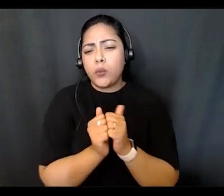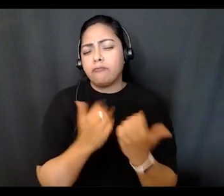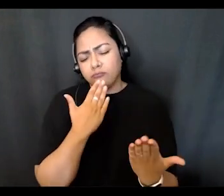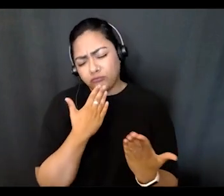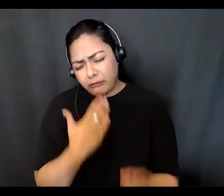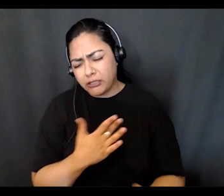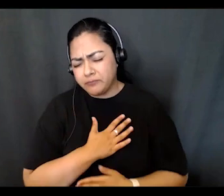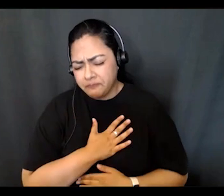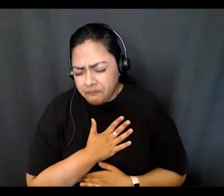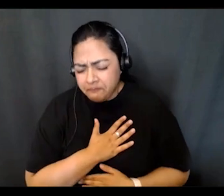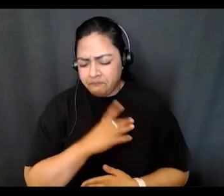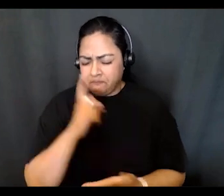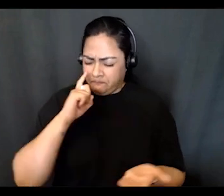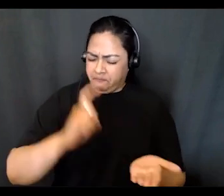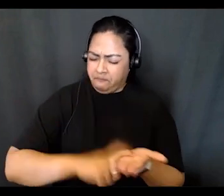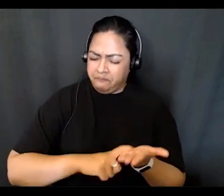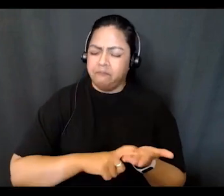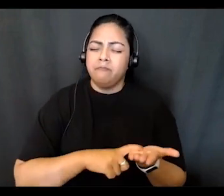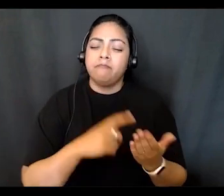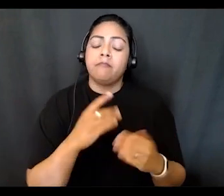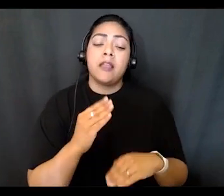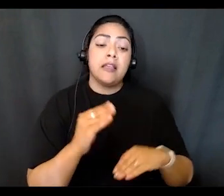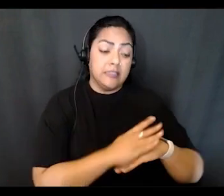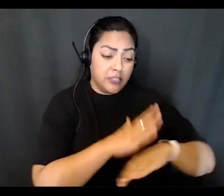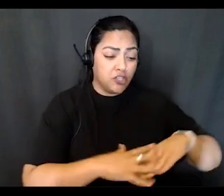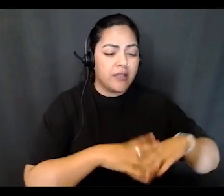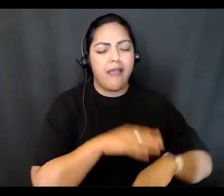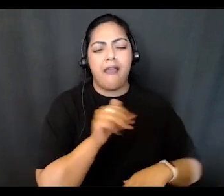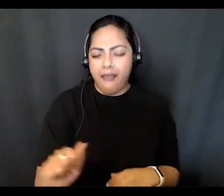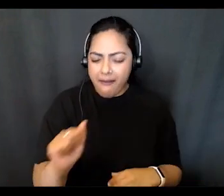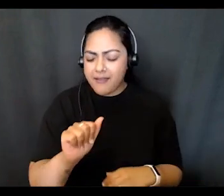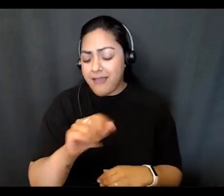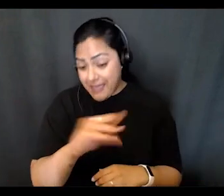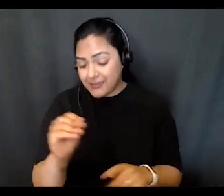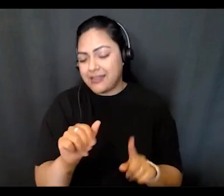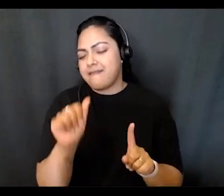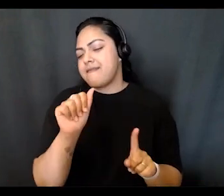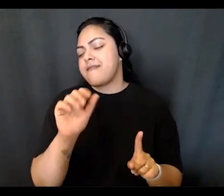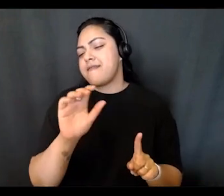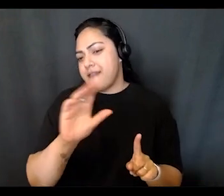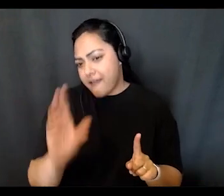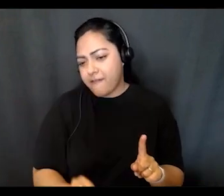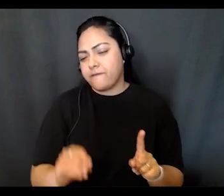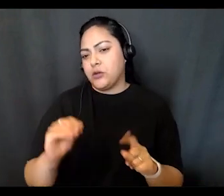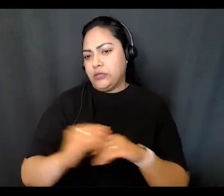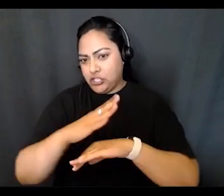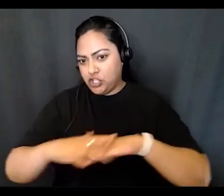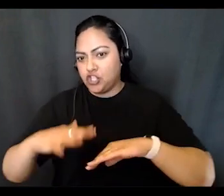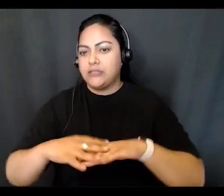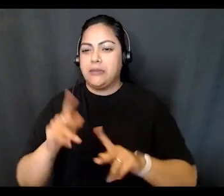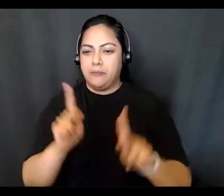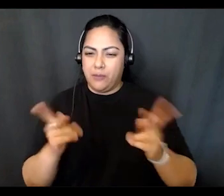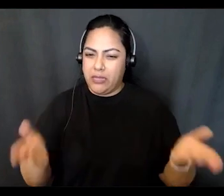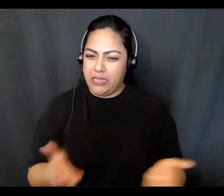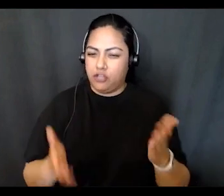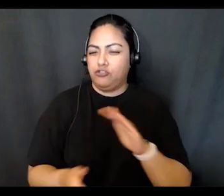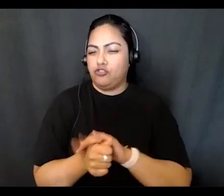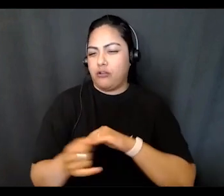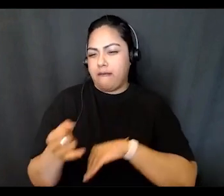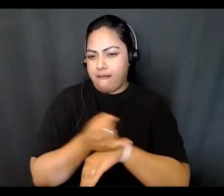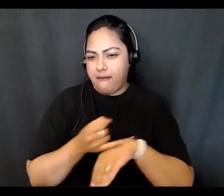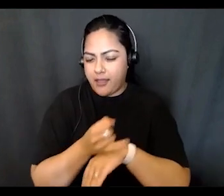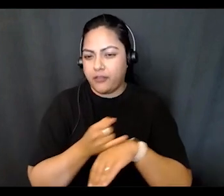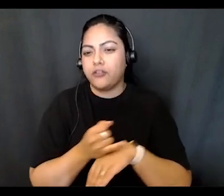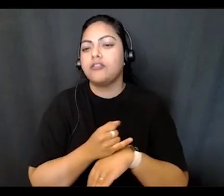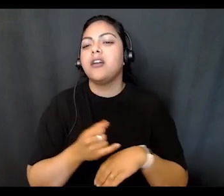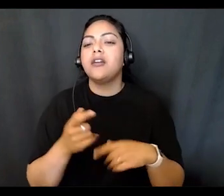gratitude that we acknowledge Indigenous and Afro-Indigenous peoples across Turtle Island who continue to thrive, resist colonial violence while